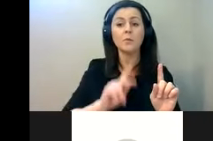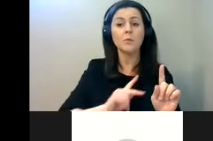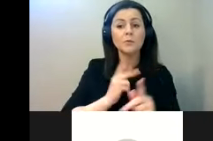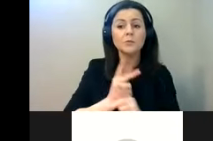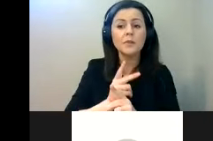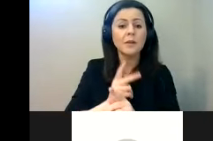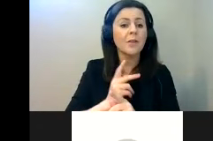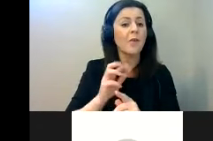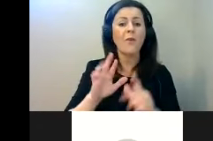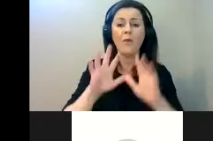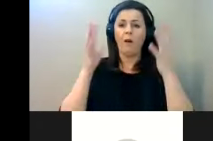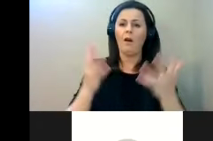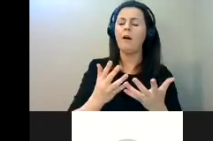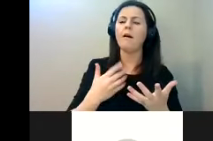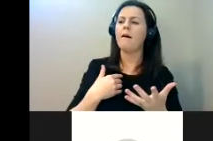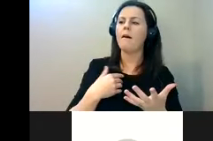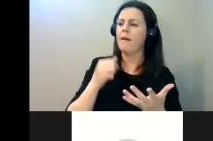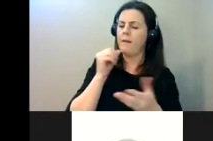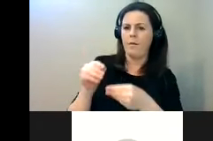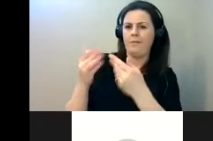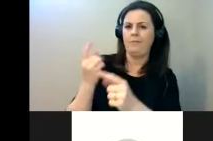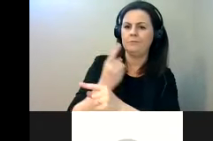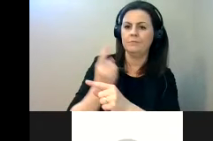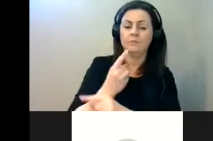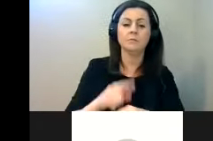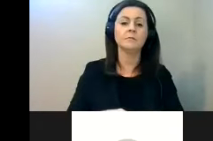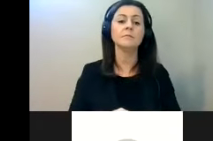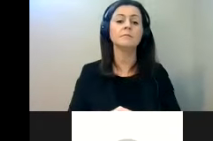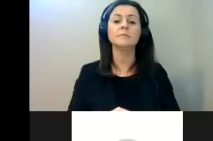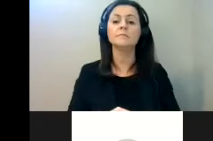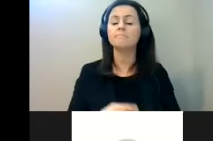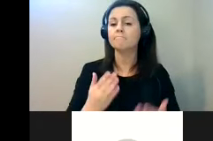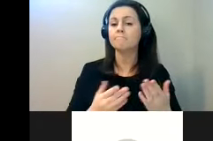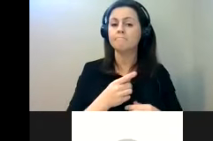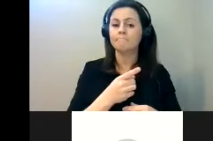otherwise generally. Living with an older adult and